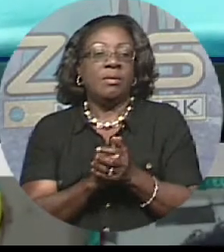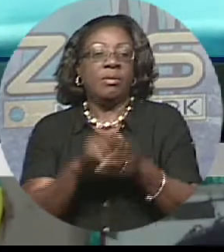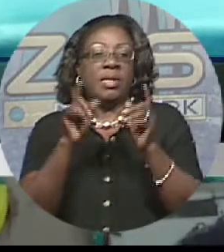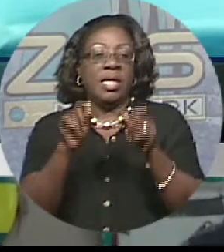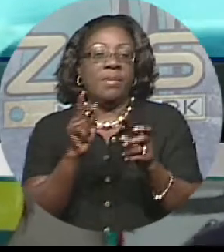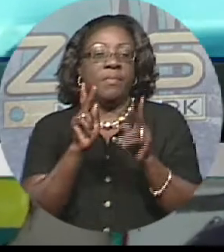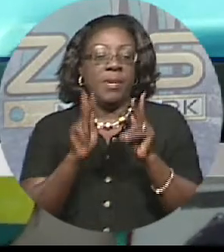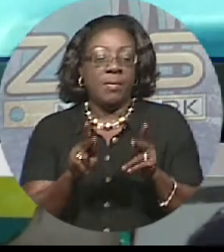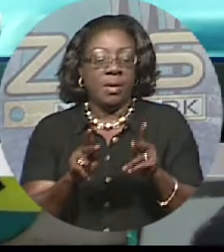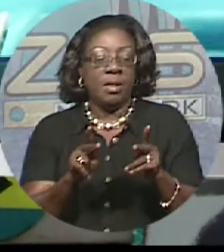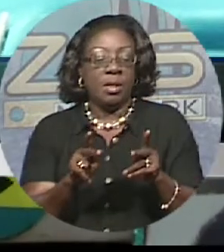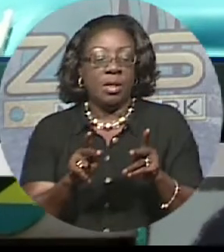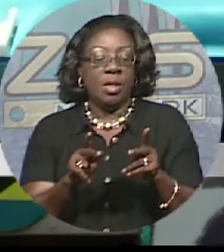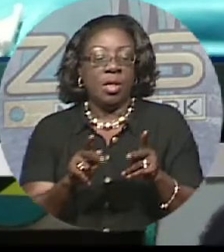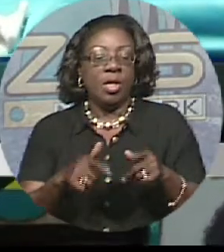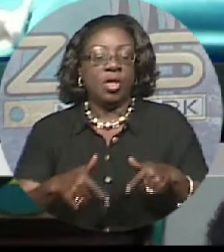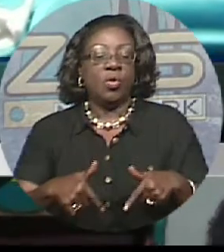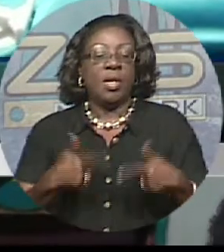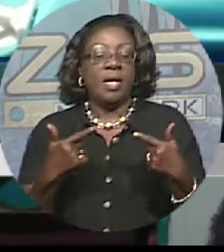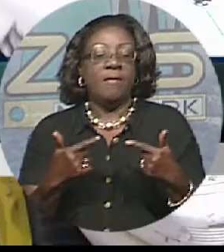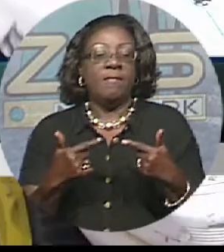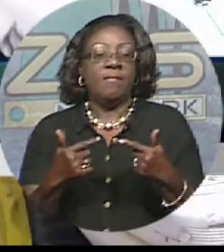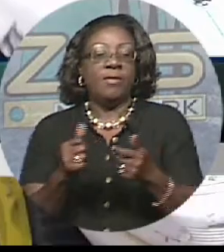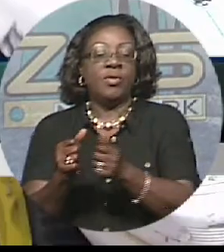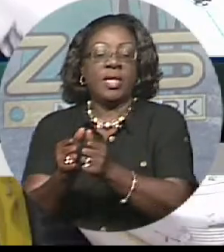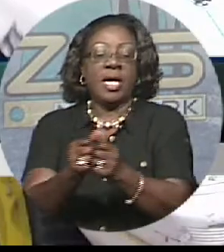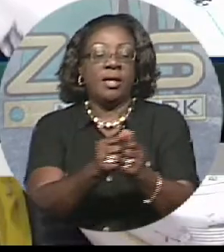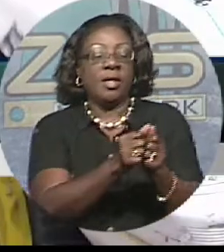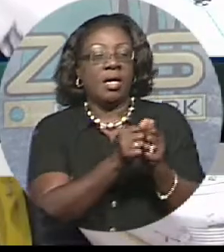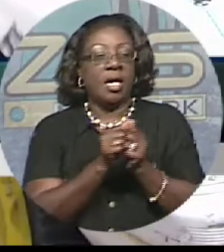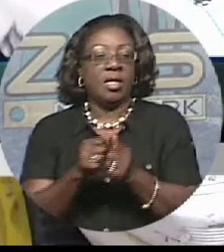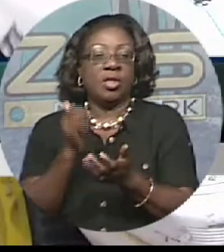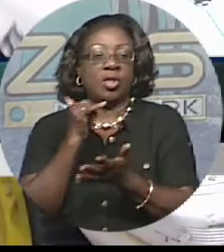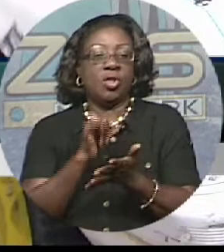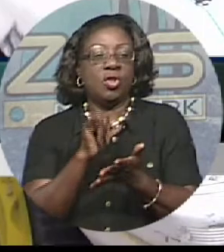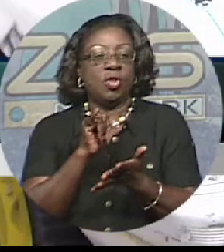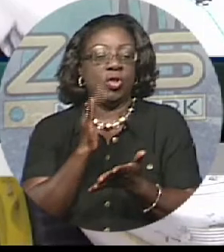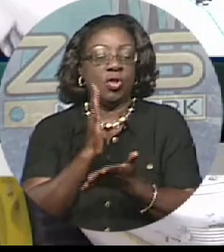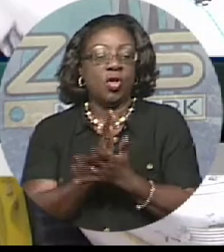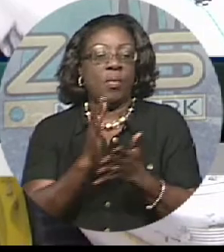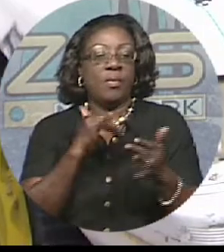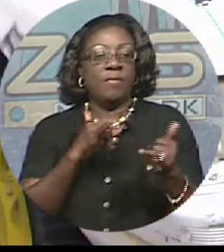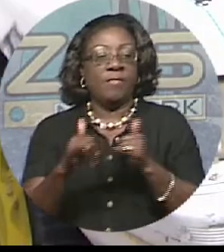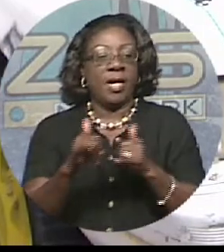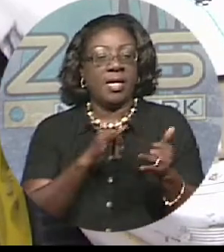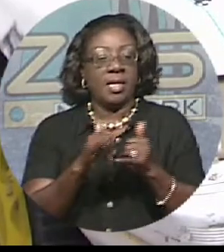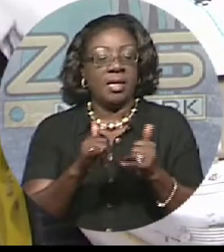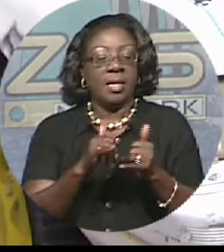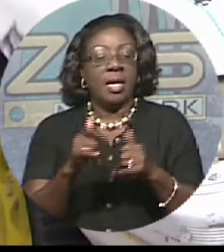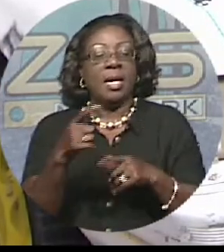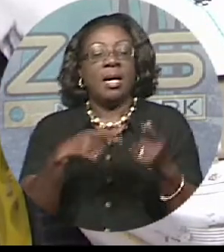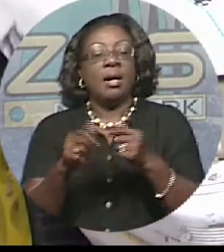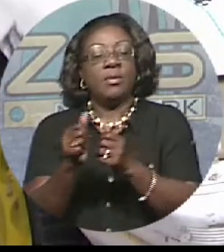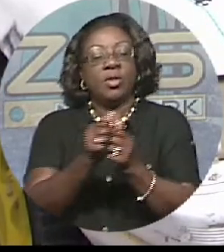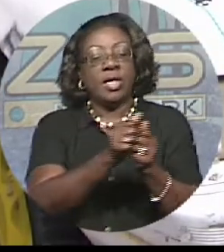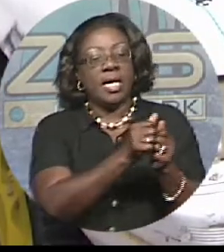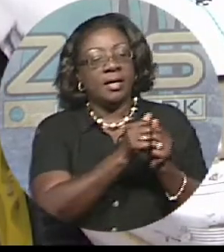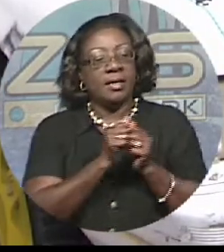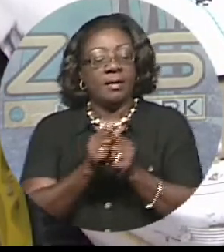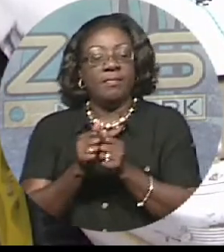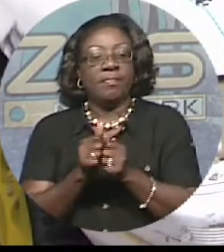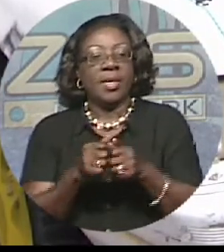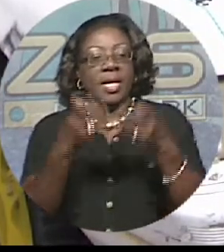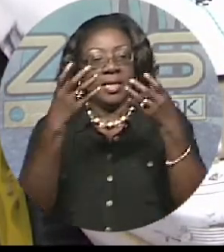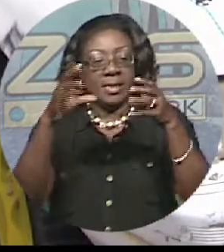by riding around with peace and love all over my car. I want other people. I just want to show them, let's come together, stop the fighting